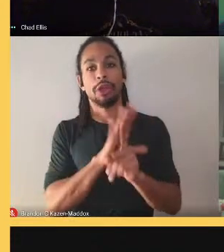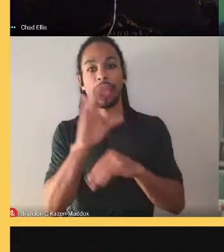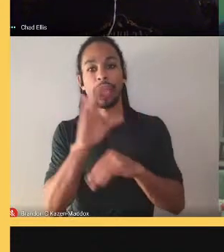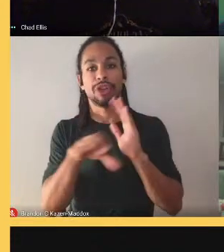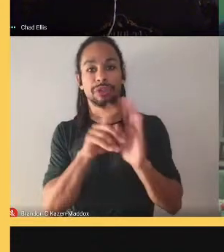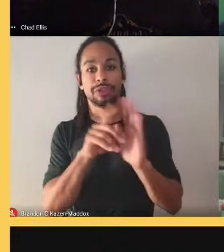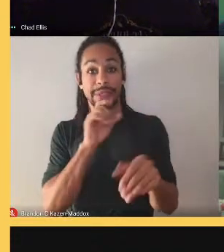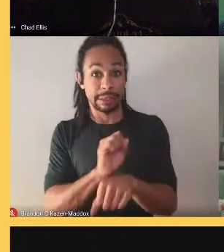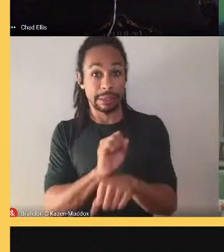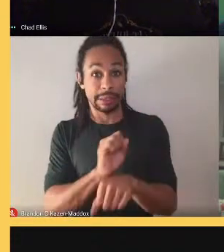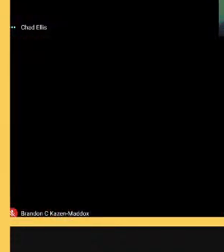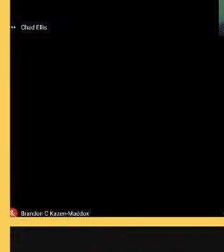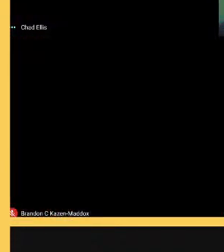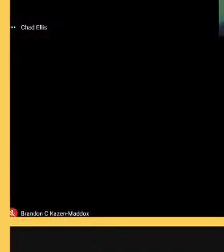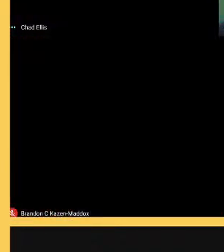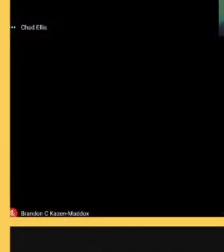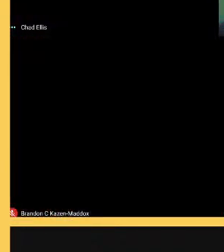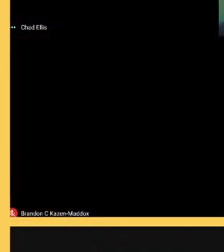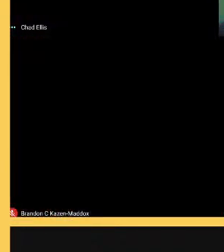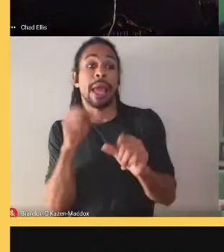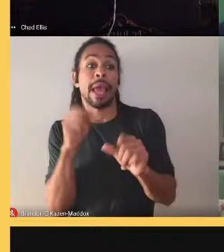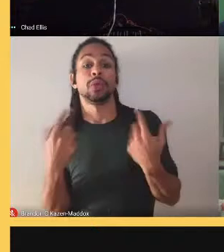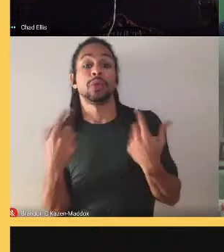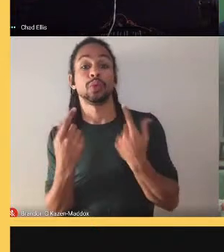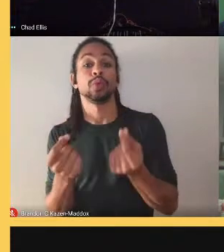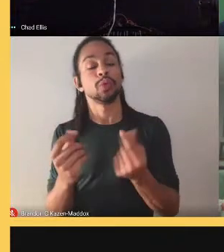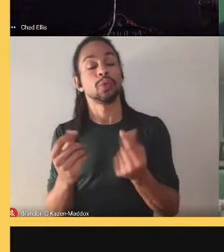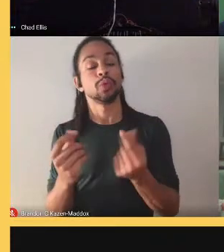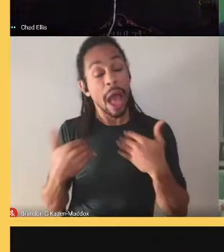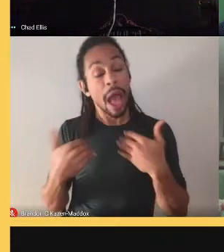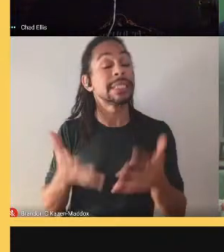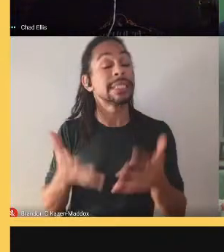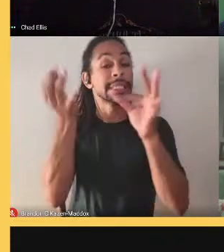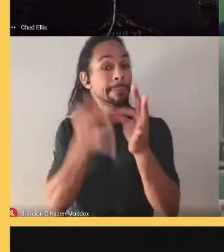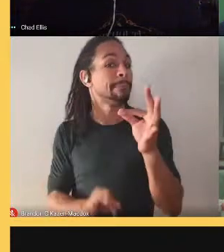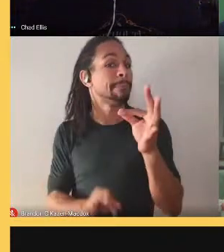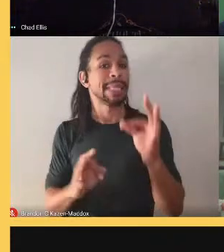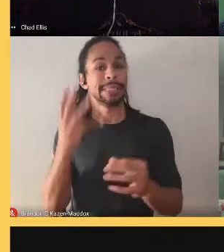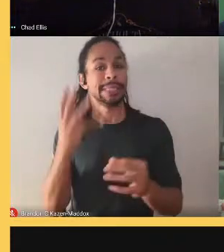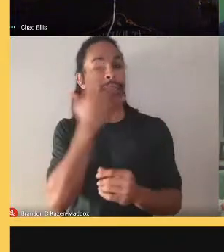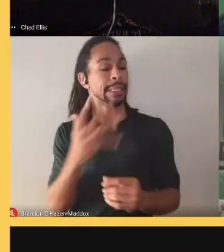And it's got a simplicity to it because it's all based on percentages, which are, I think,